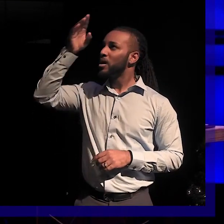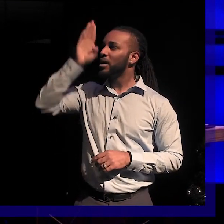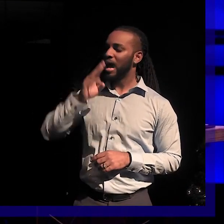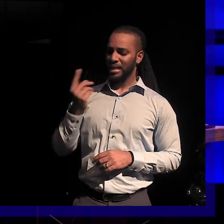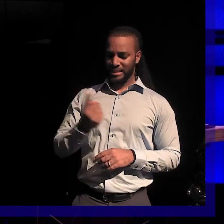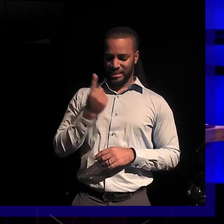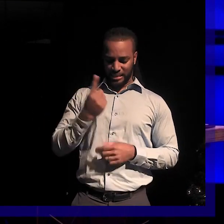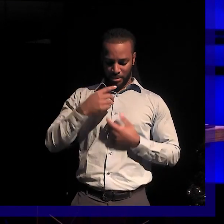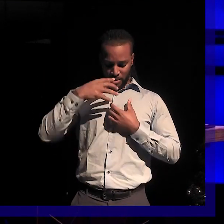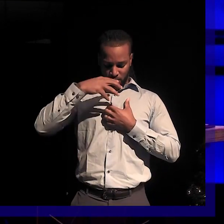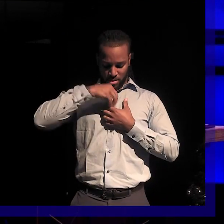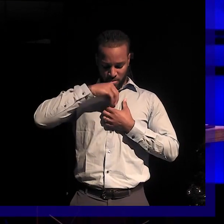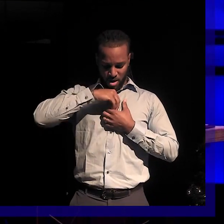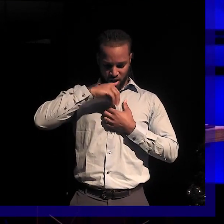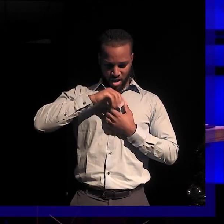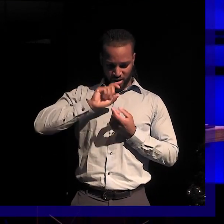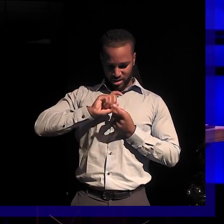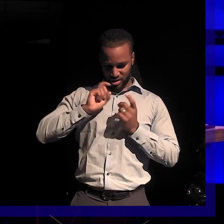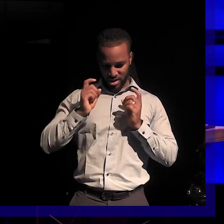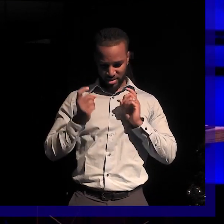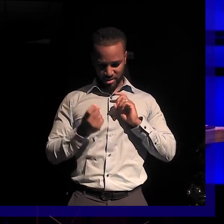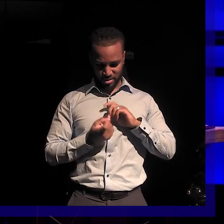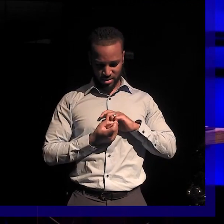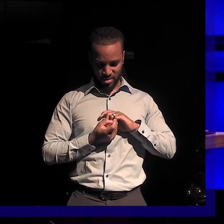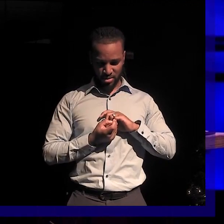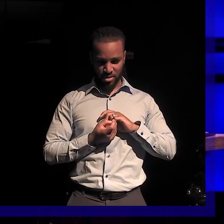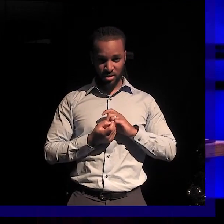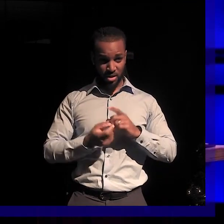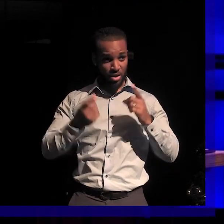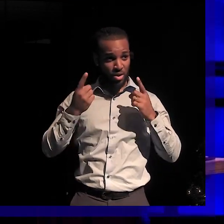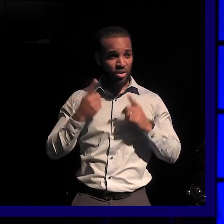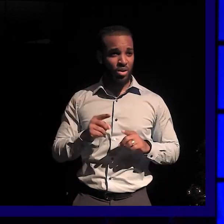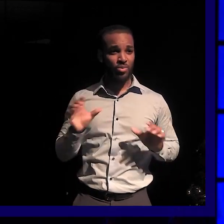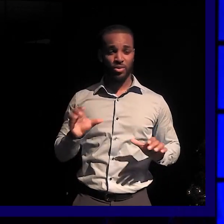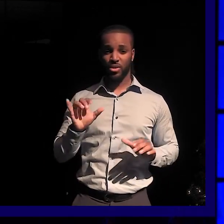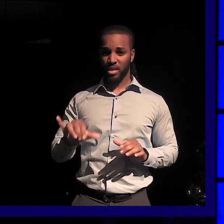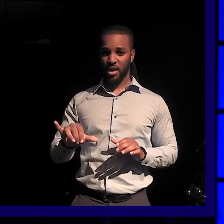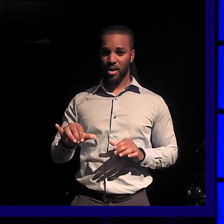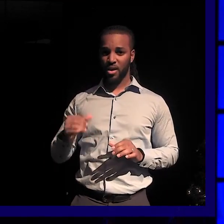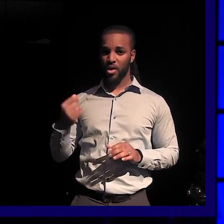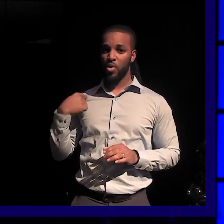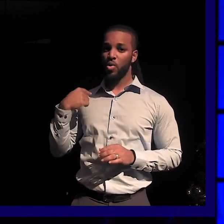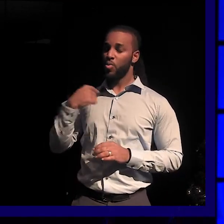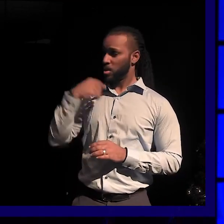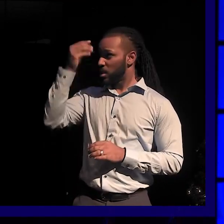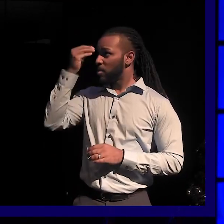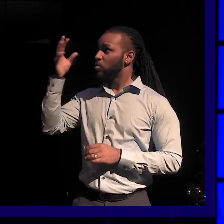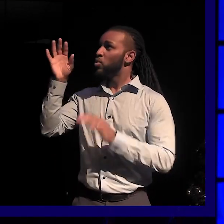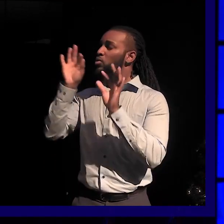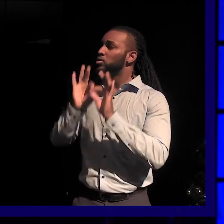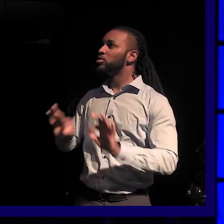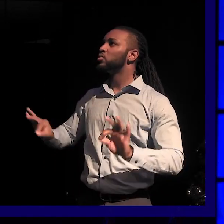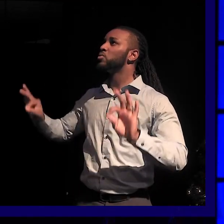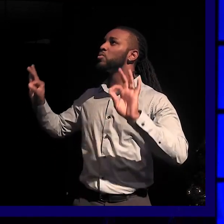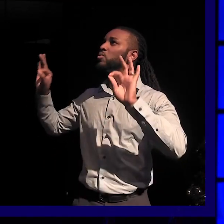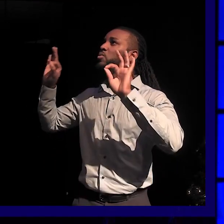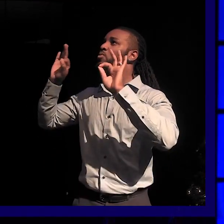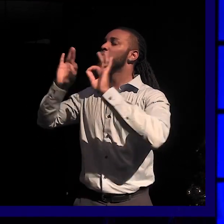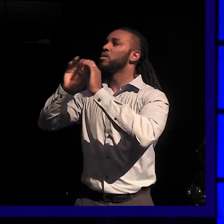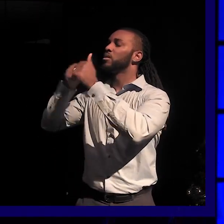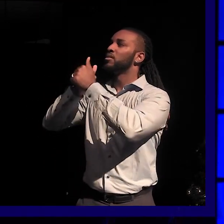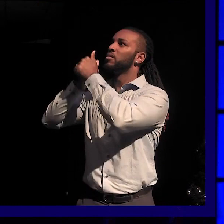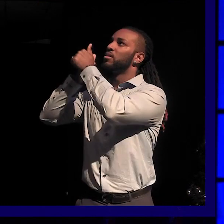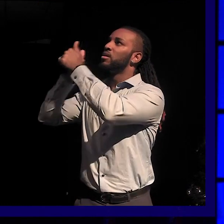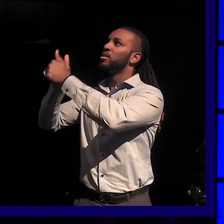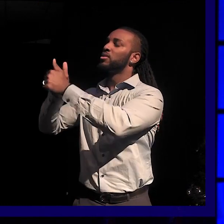to change in my heart. And when we do that, we give worth to the only one worthy of